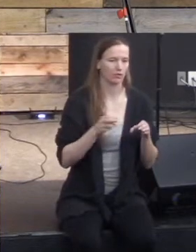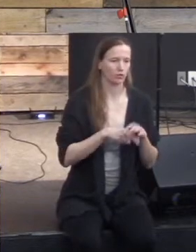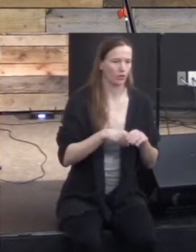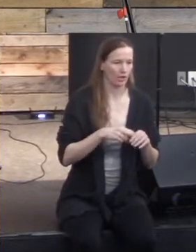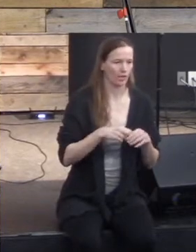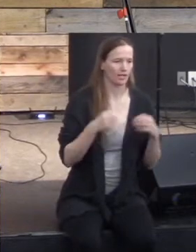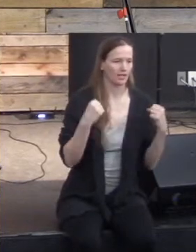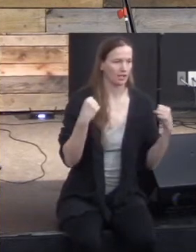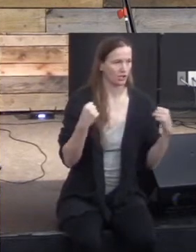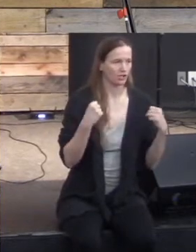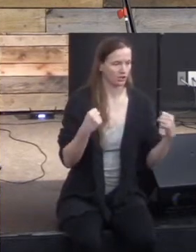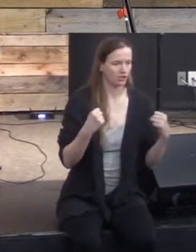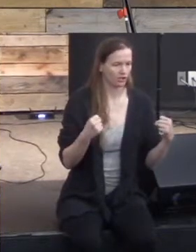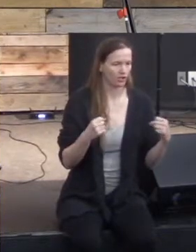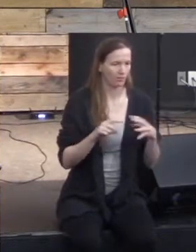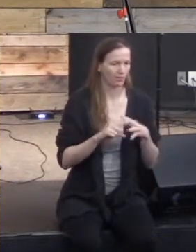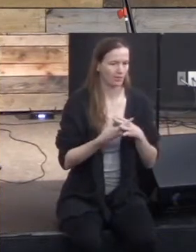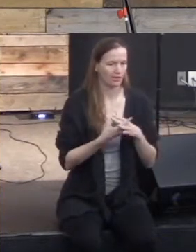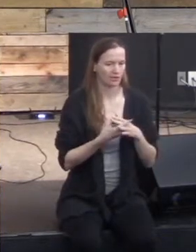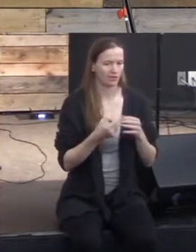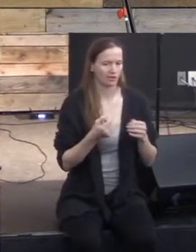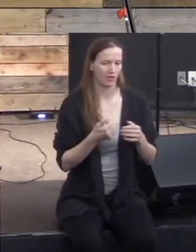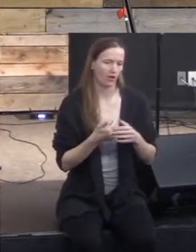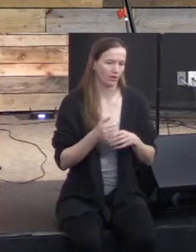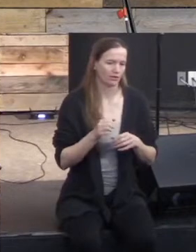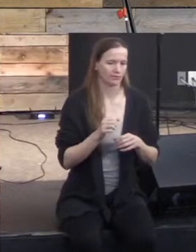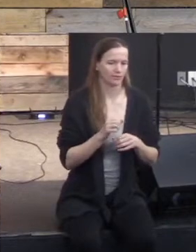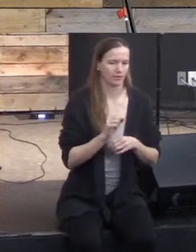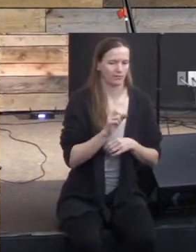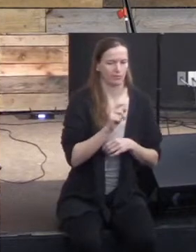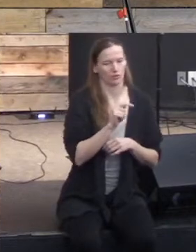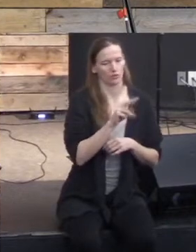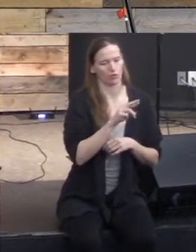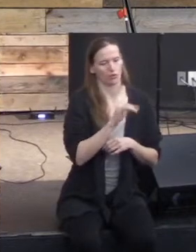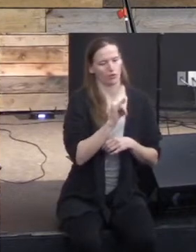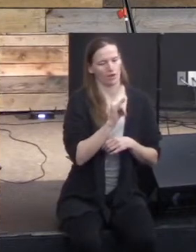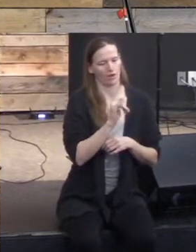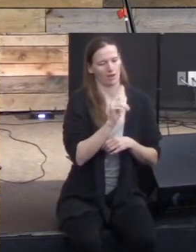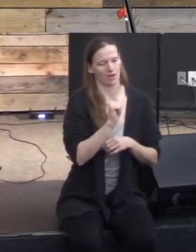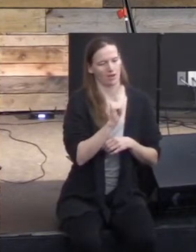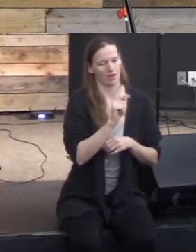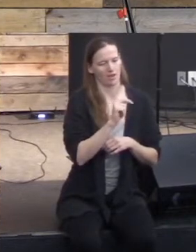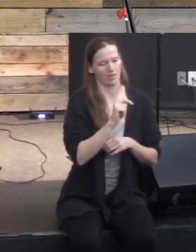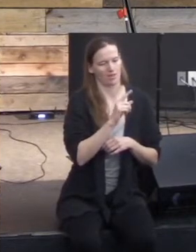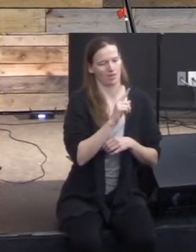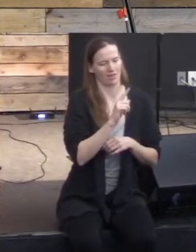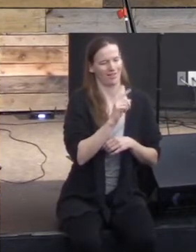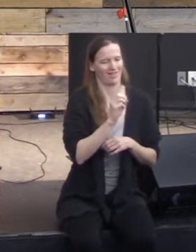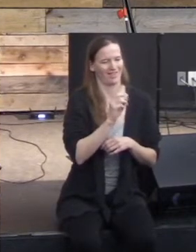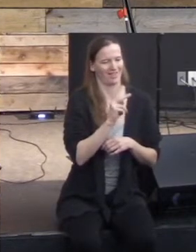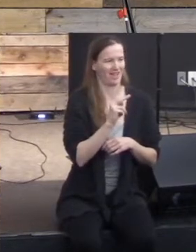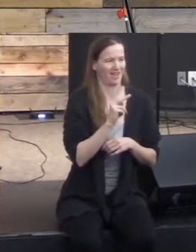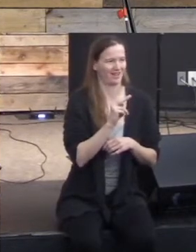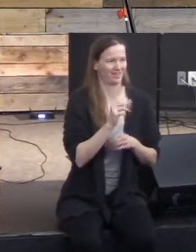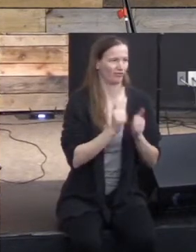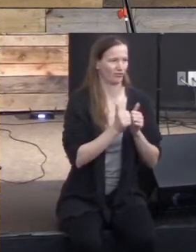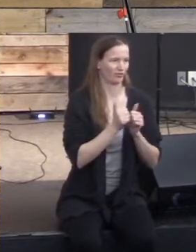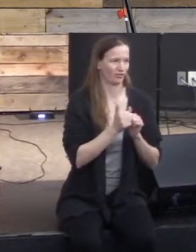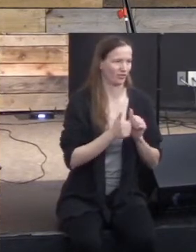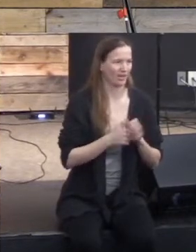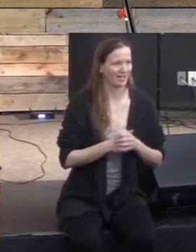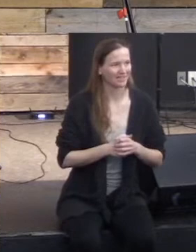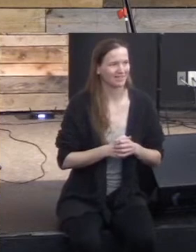So, hey, you know, it seems to have worked. I'm still, well, okay. This is pandemic weight here.